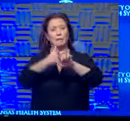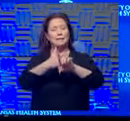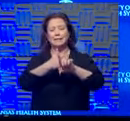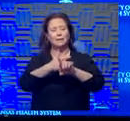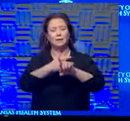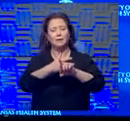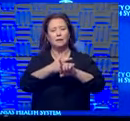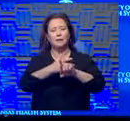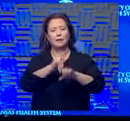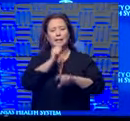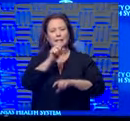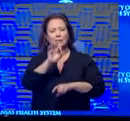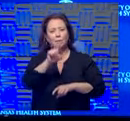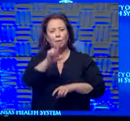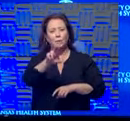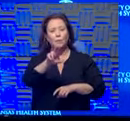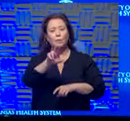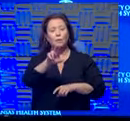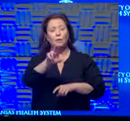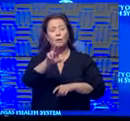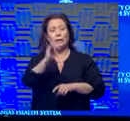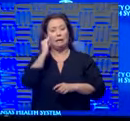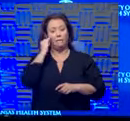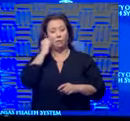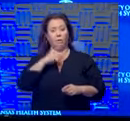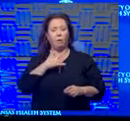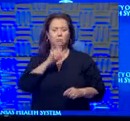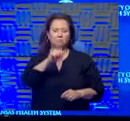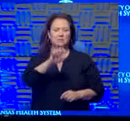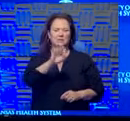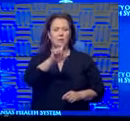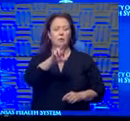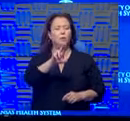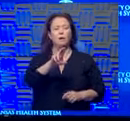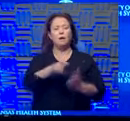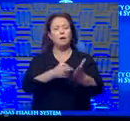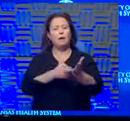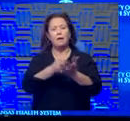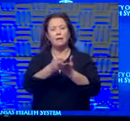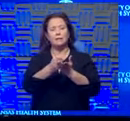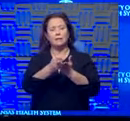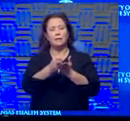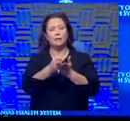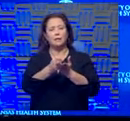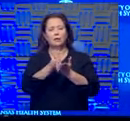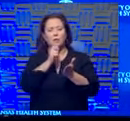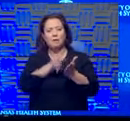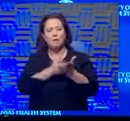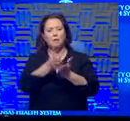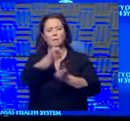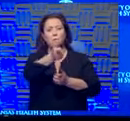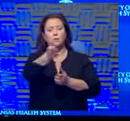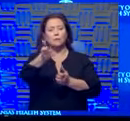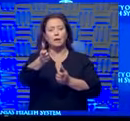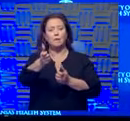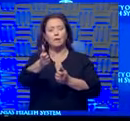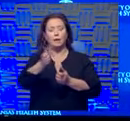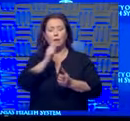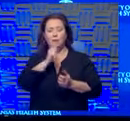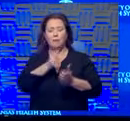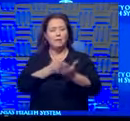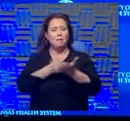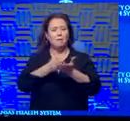influenza. And if you think of it, if you think that it is, honestly, you're just not being honest with yourself or your friends or